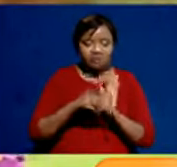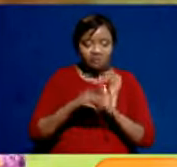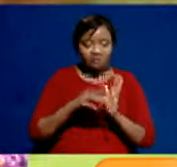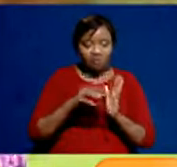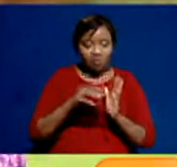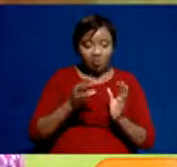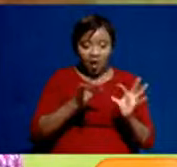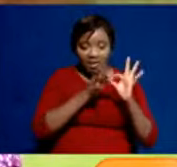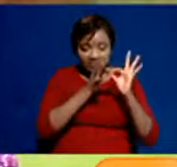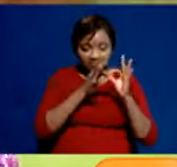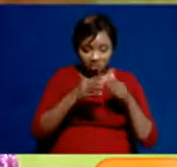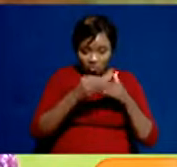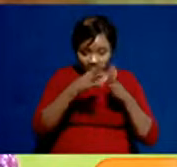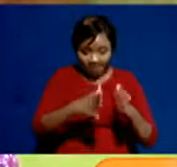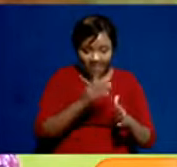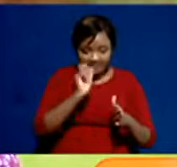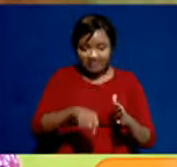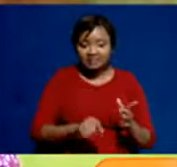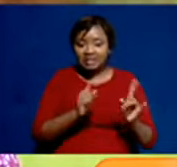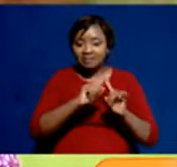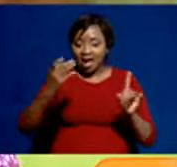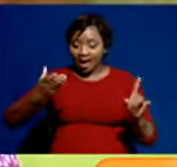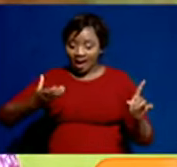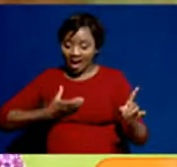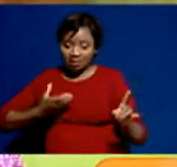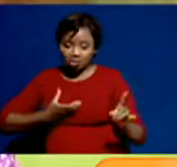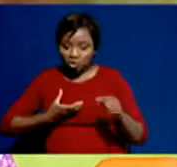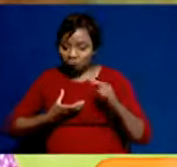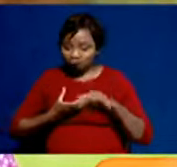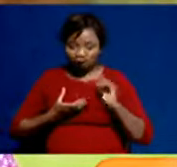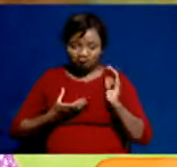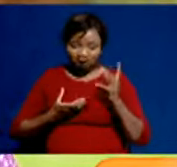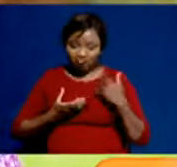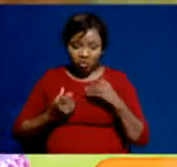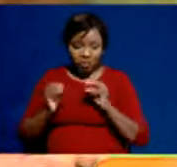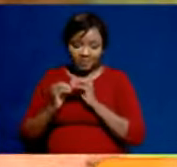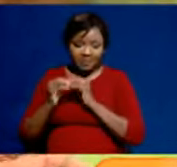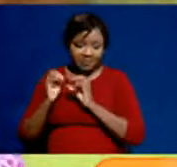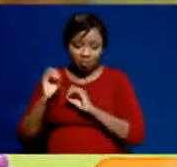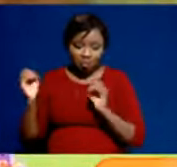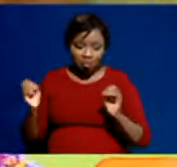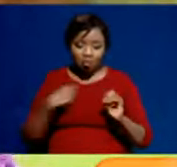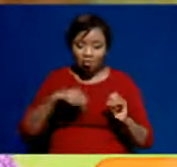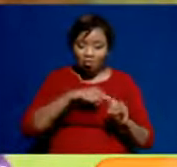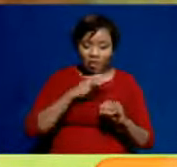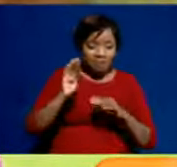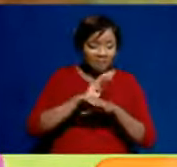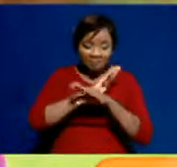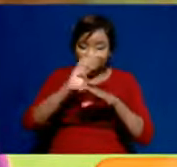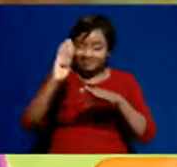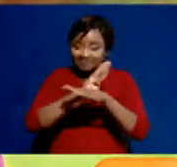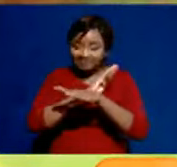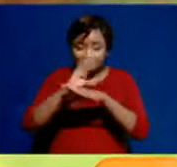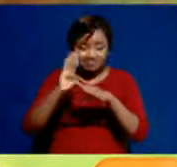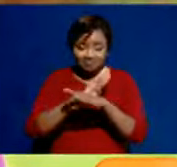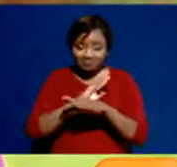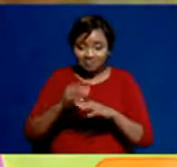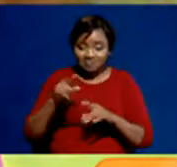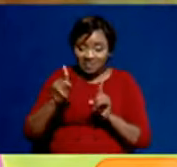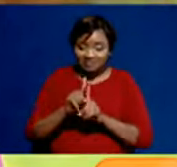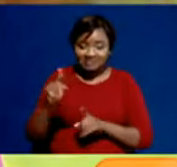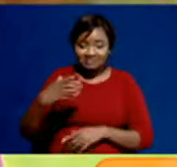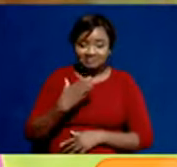the necessity. Mm-hmm. You see, we've been so busy, we have not been able to see it. And the council